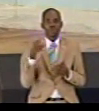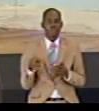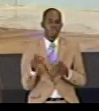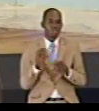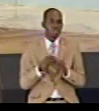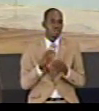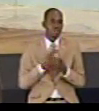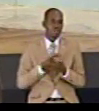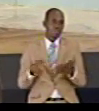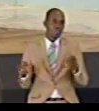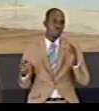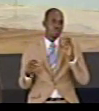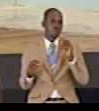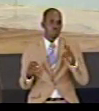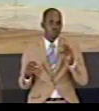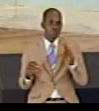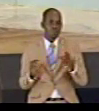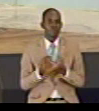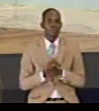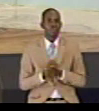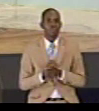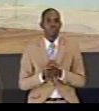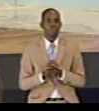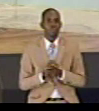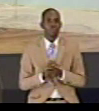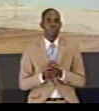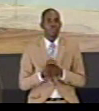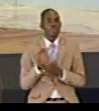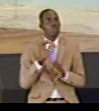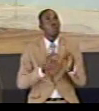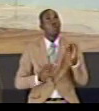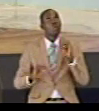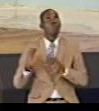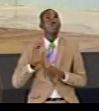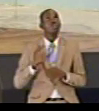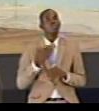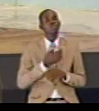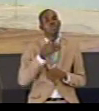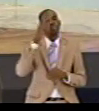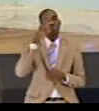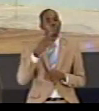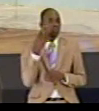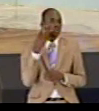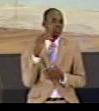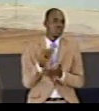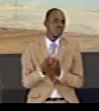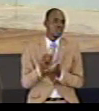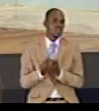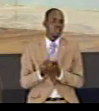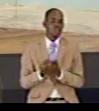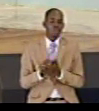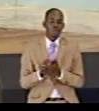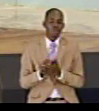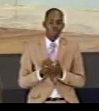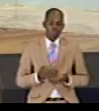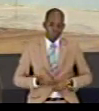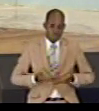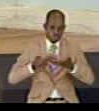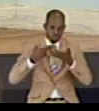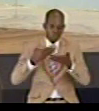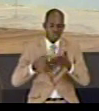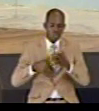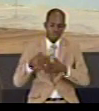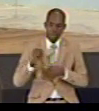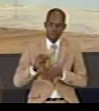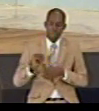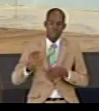Verse 12, it says, oh, our God, you see this, pouring out his soul in